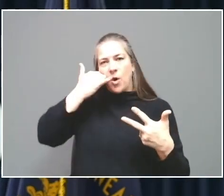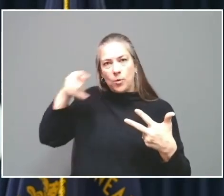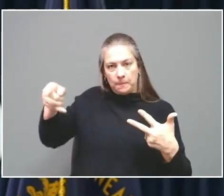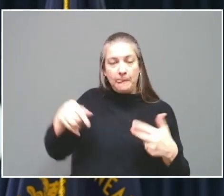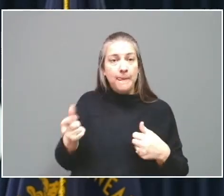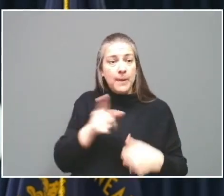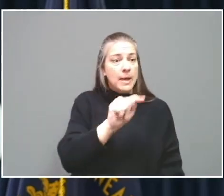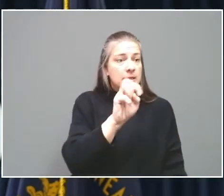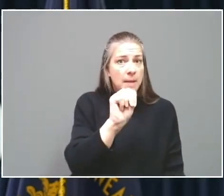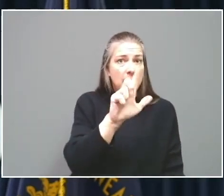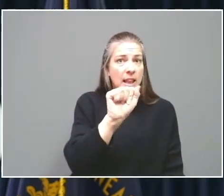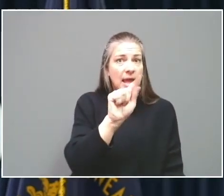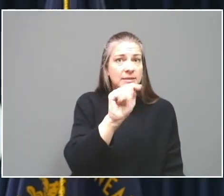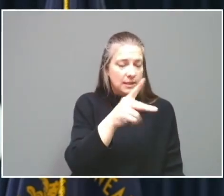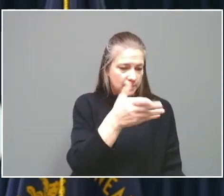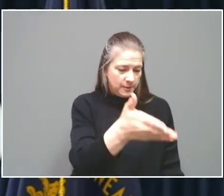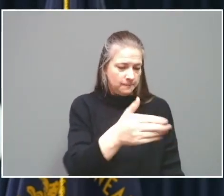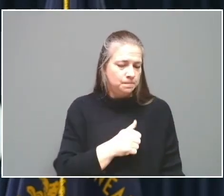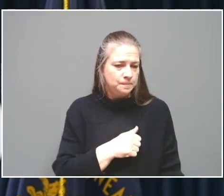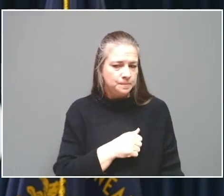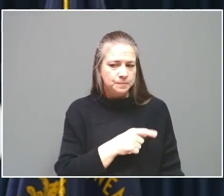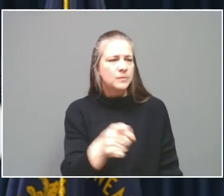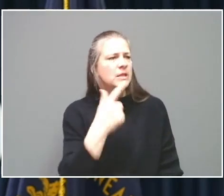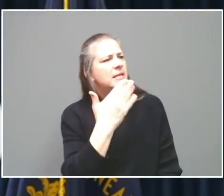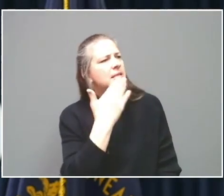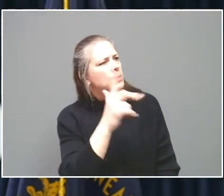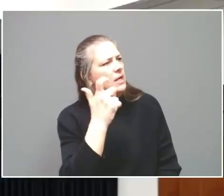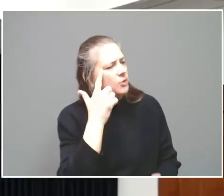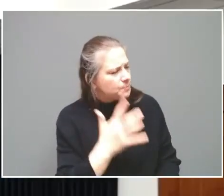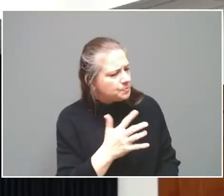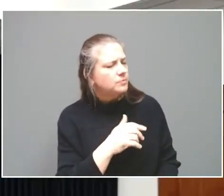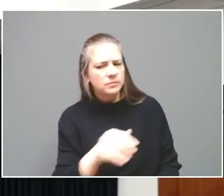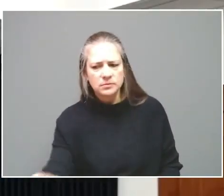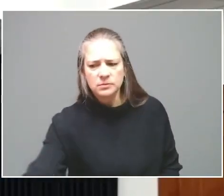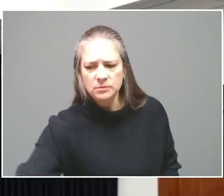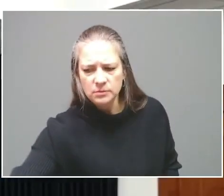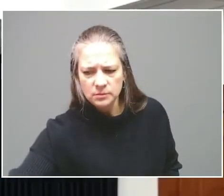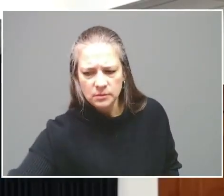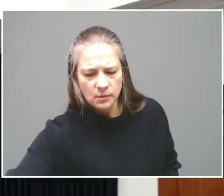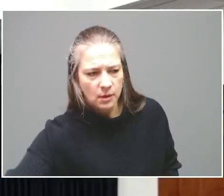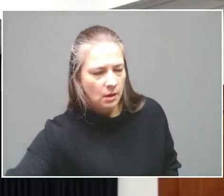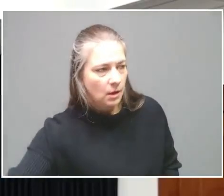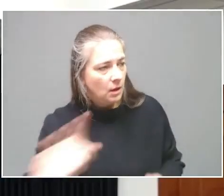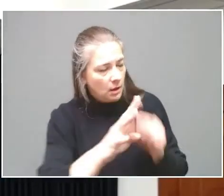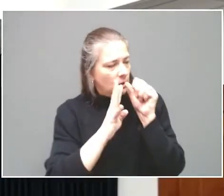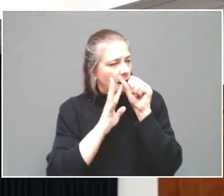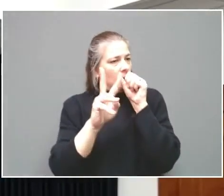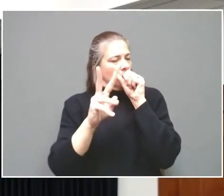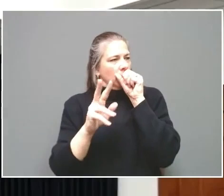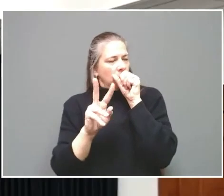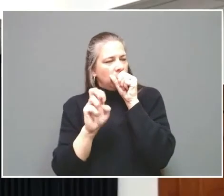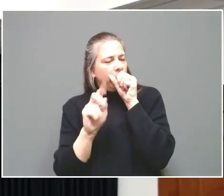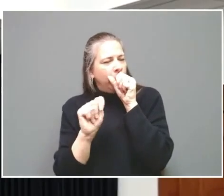Latek. Thank you, Governor. You were talking about the veteran centers, the nursing homes, and loans that you